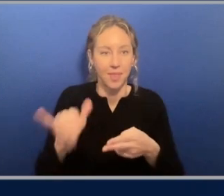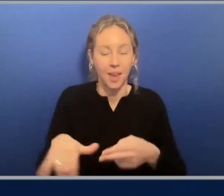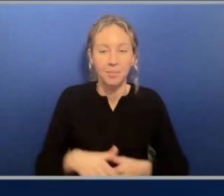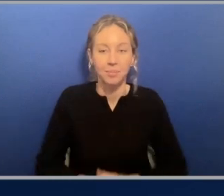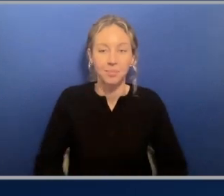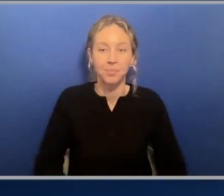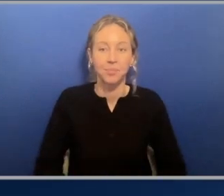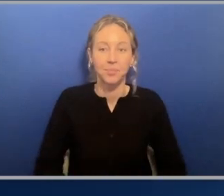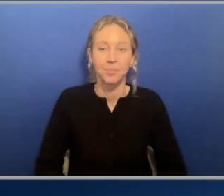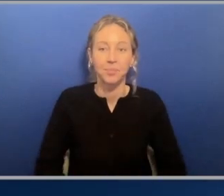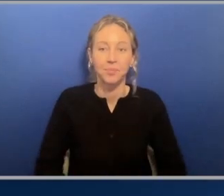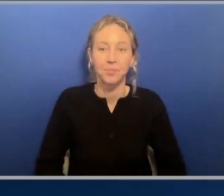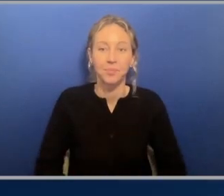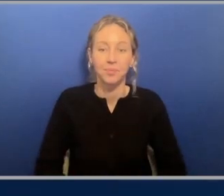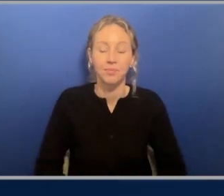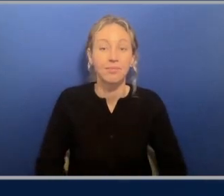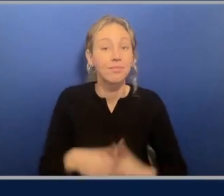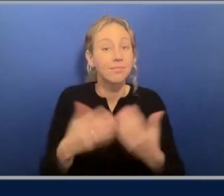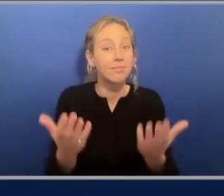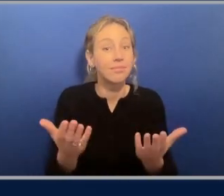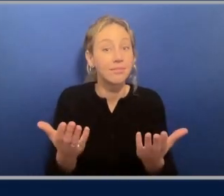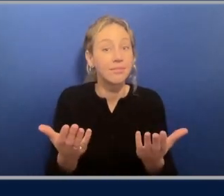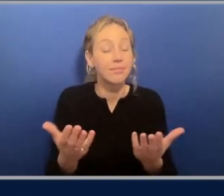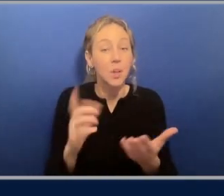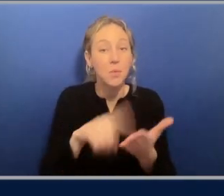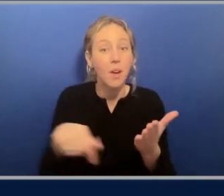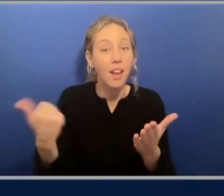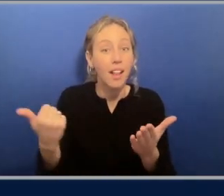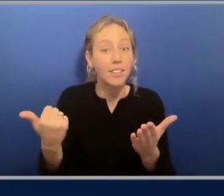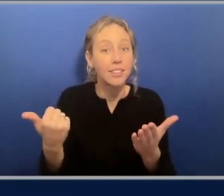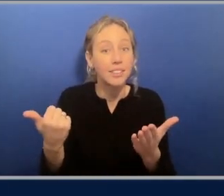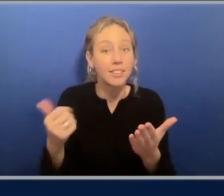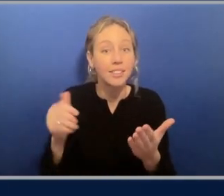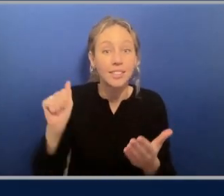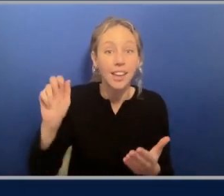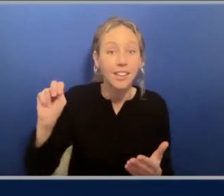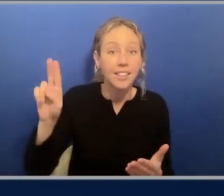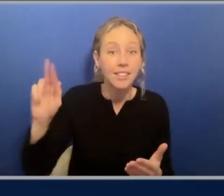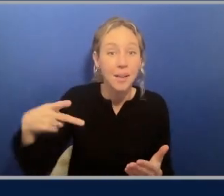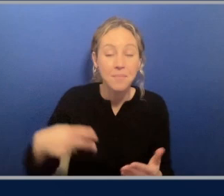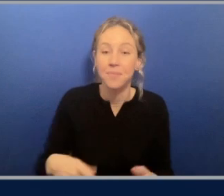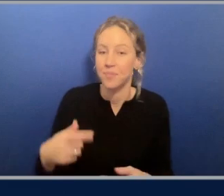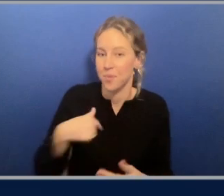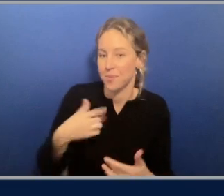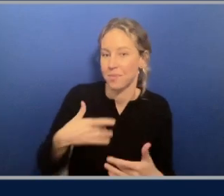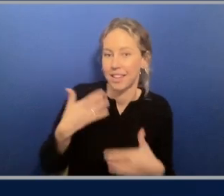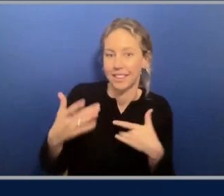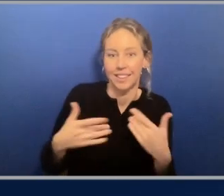that, Anup, what else you got? I'm super excited about Nova as well. I was super